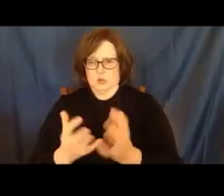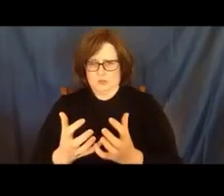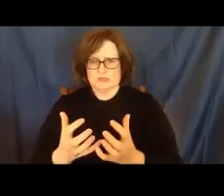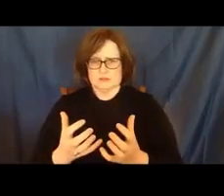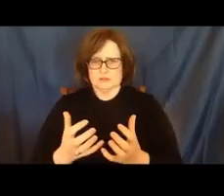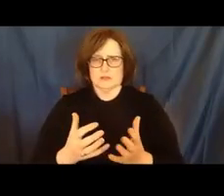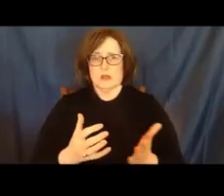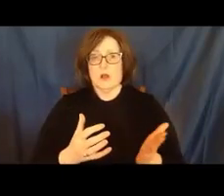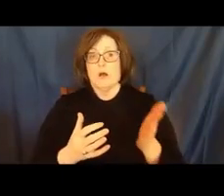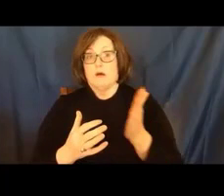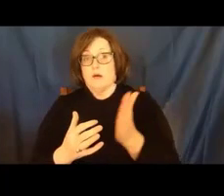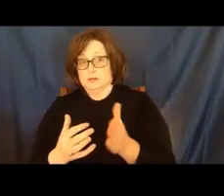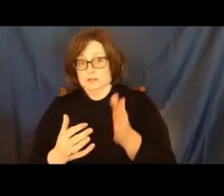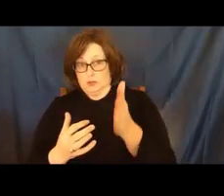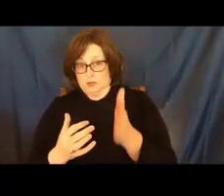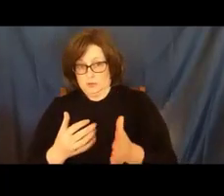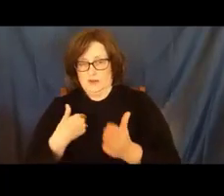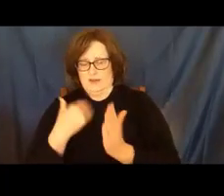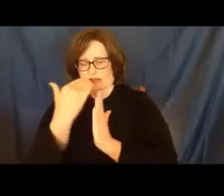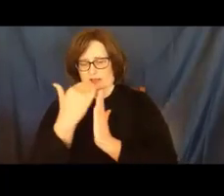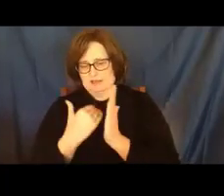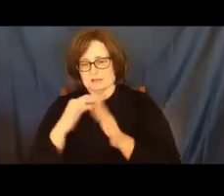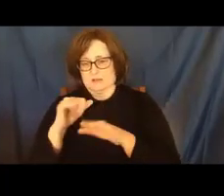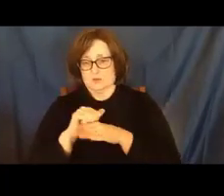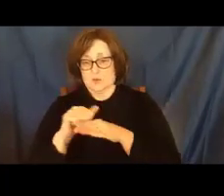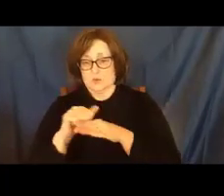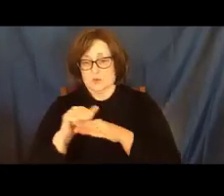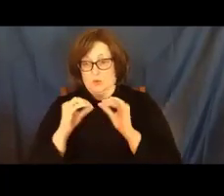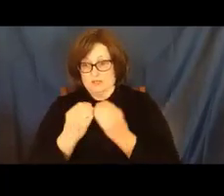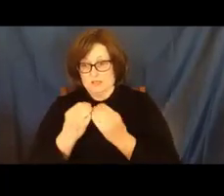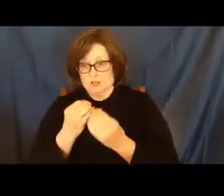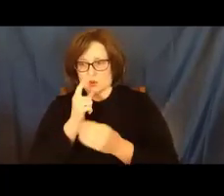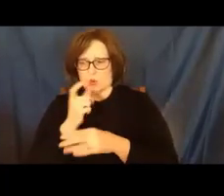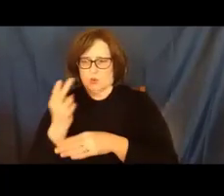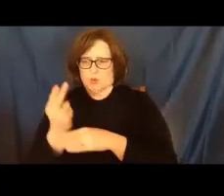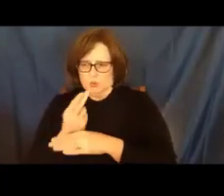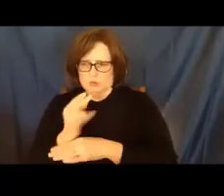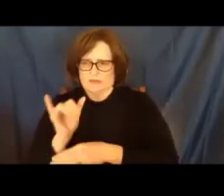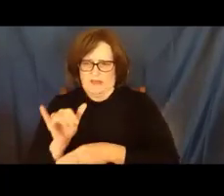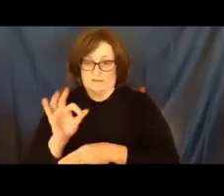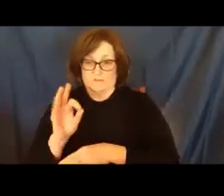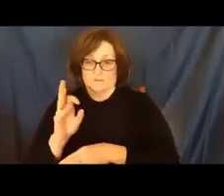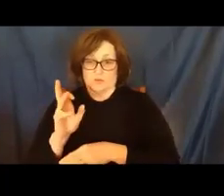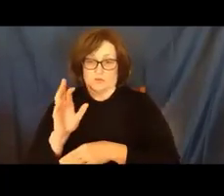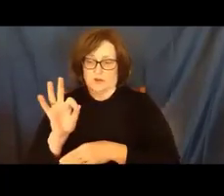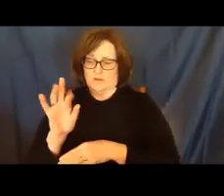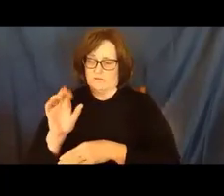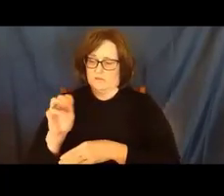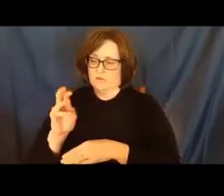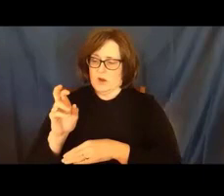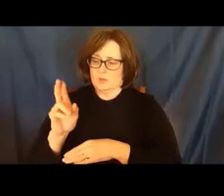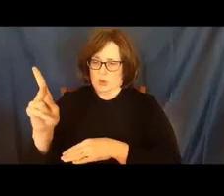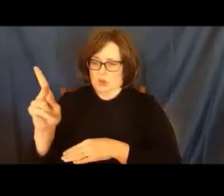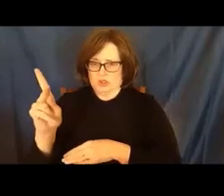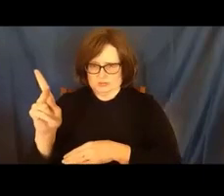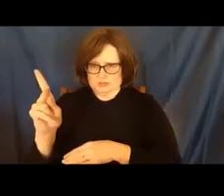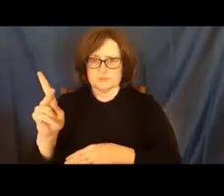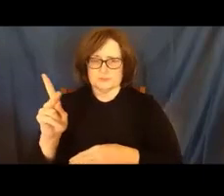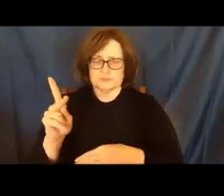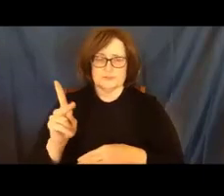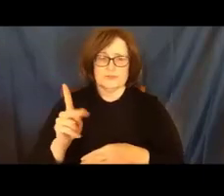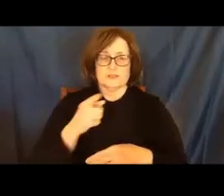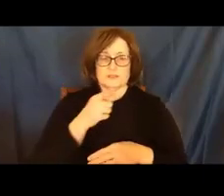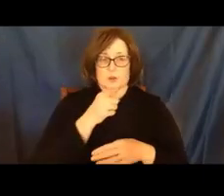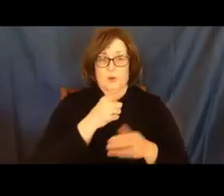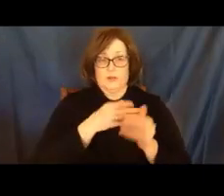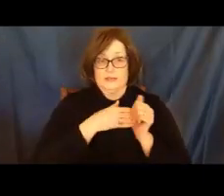organizations that we know use an anti-racism framework. Then our guide outlines 5 steps